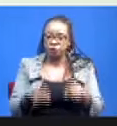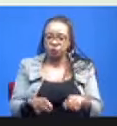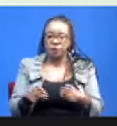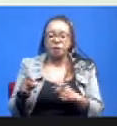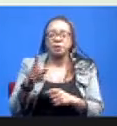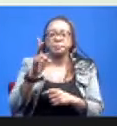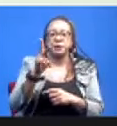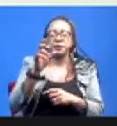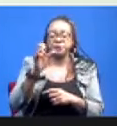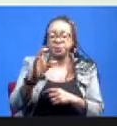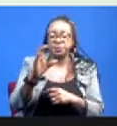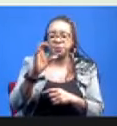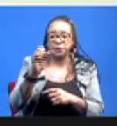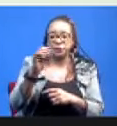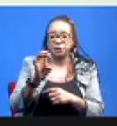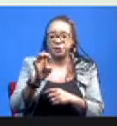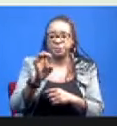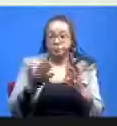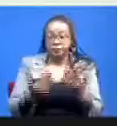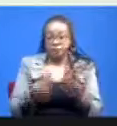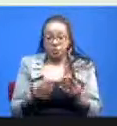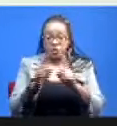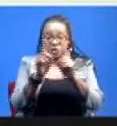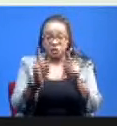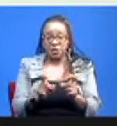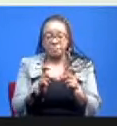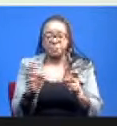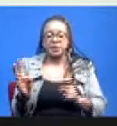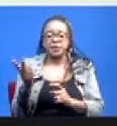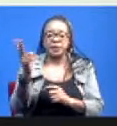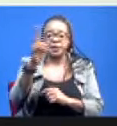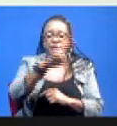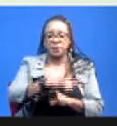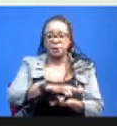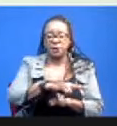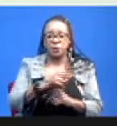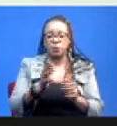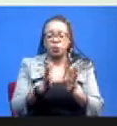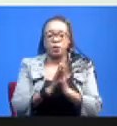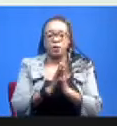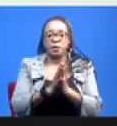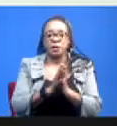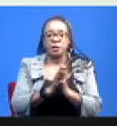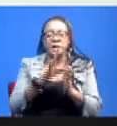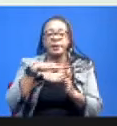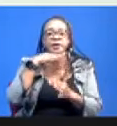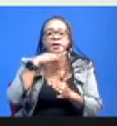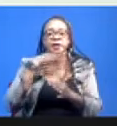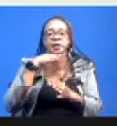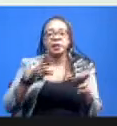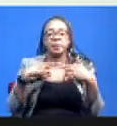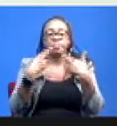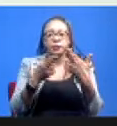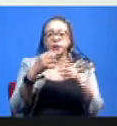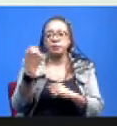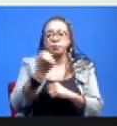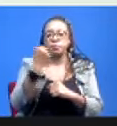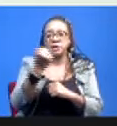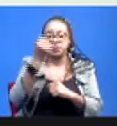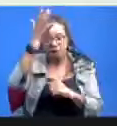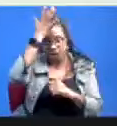Certificate of Secondary Examination, KCSE, entered this second day with a death being reported in Mumias,